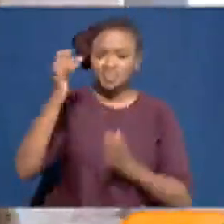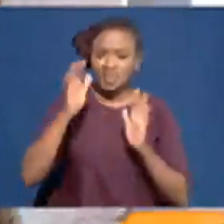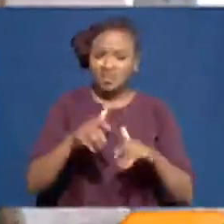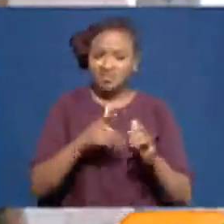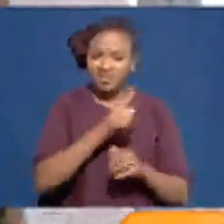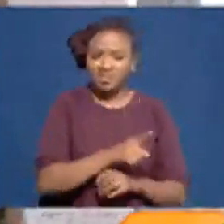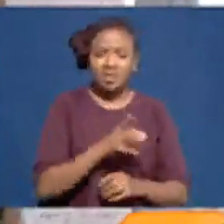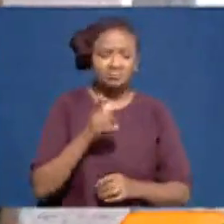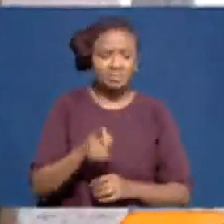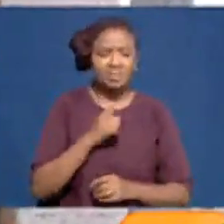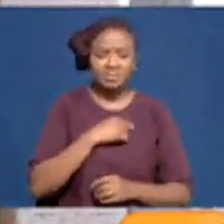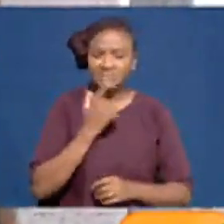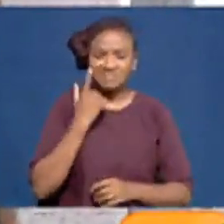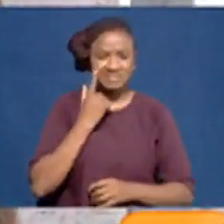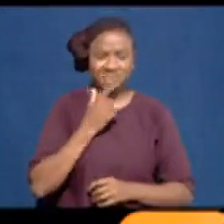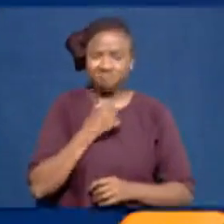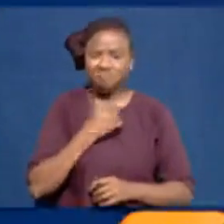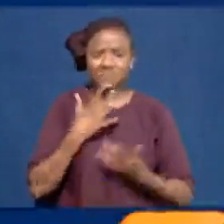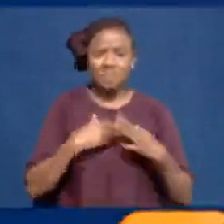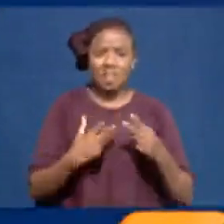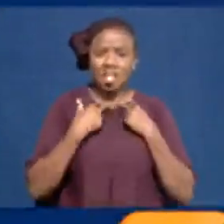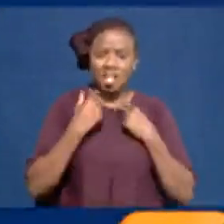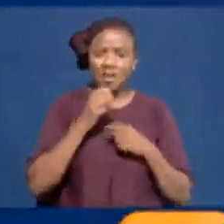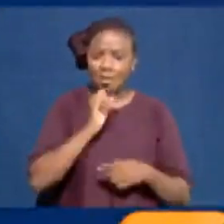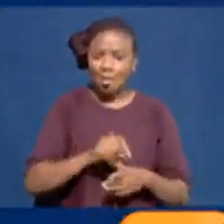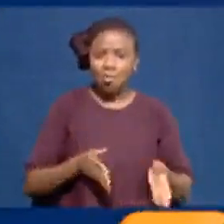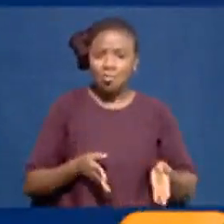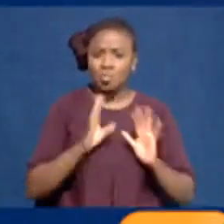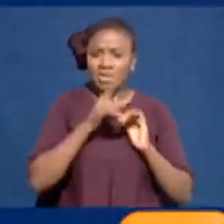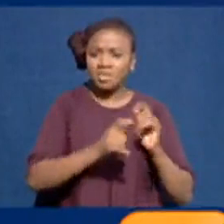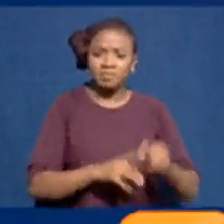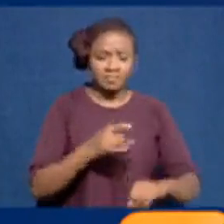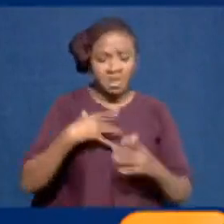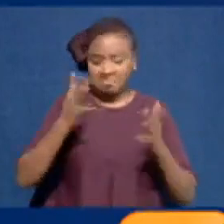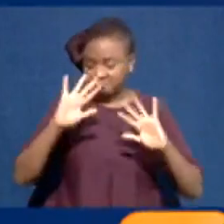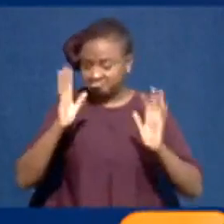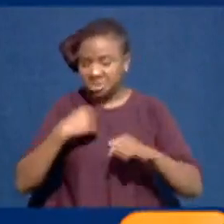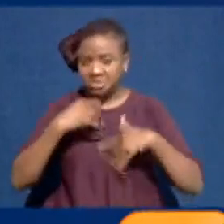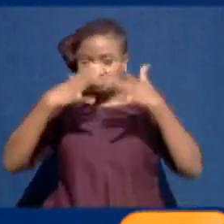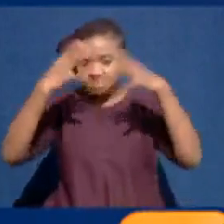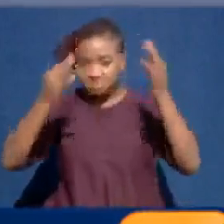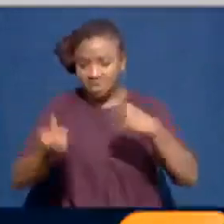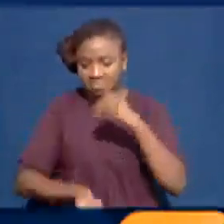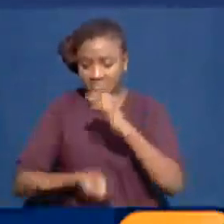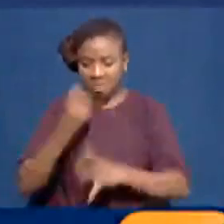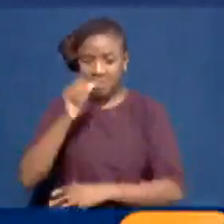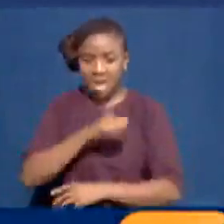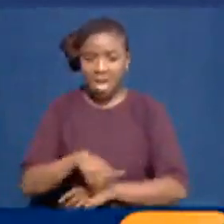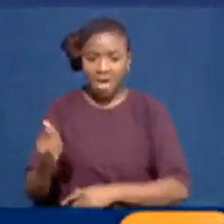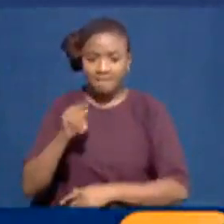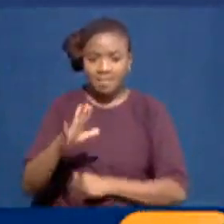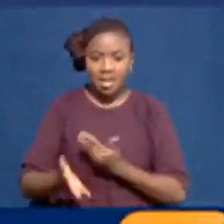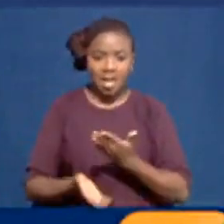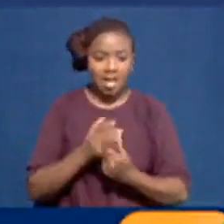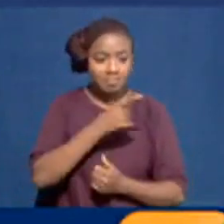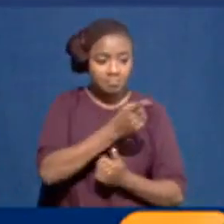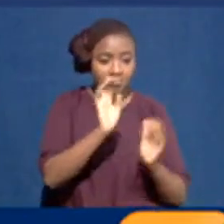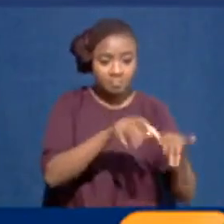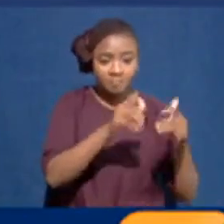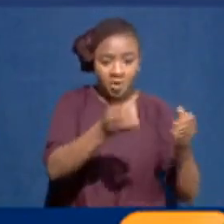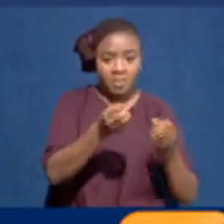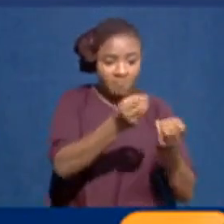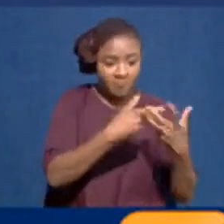traditional methods of dairy farming. This inspired him to come up with a platform to collect and store data for the farmers. Digicow